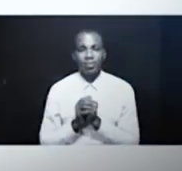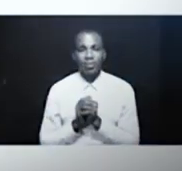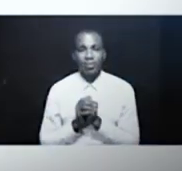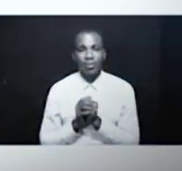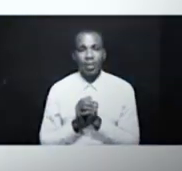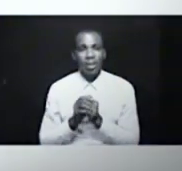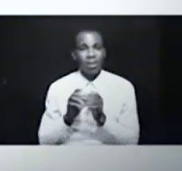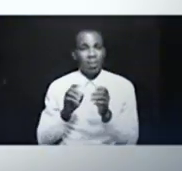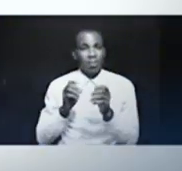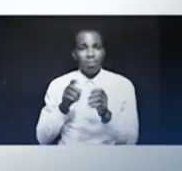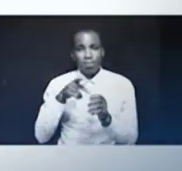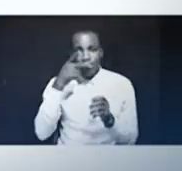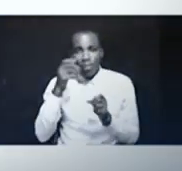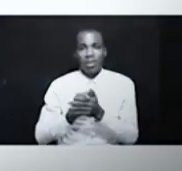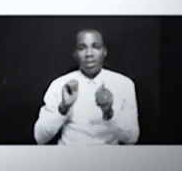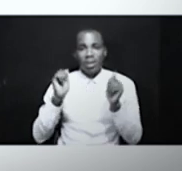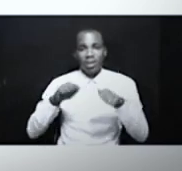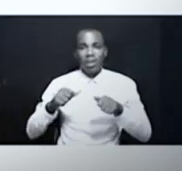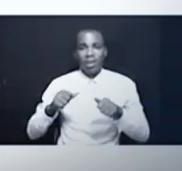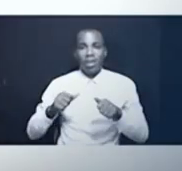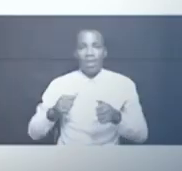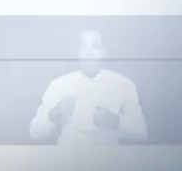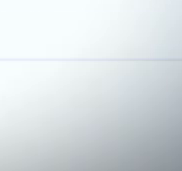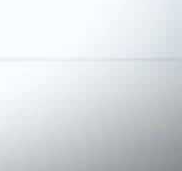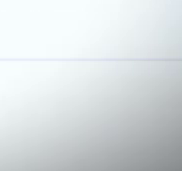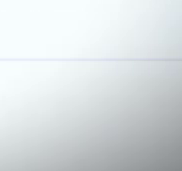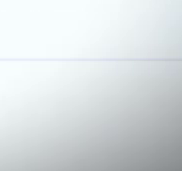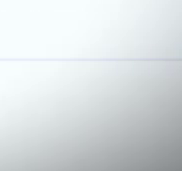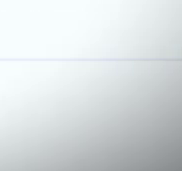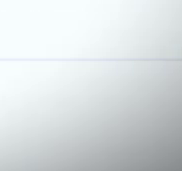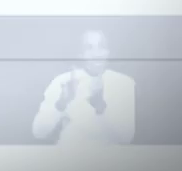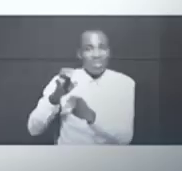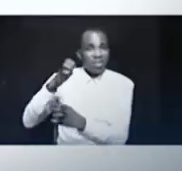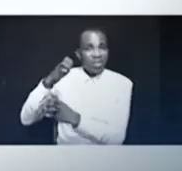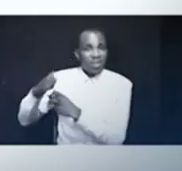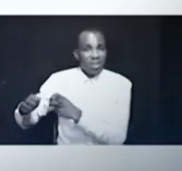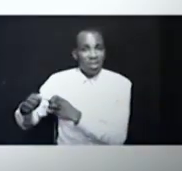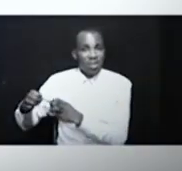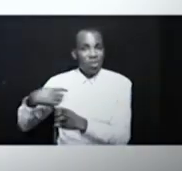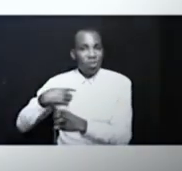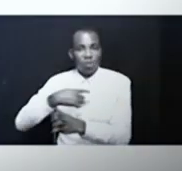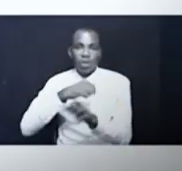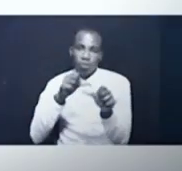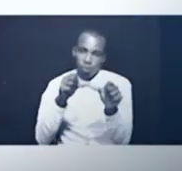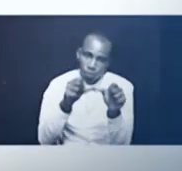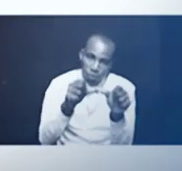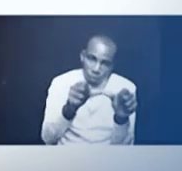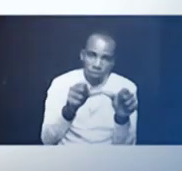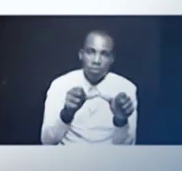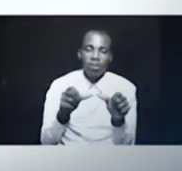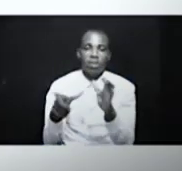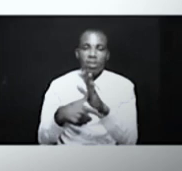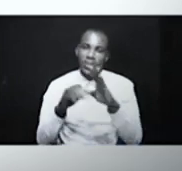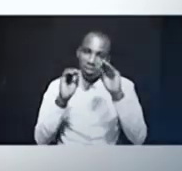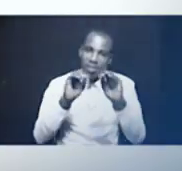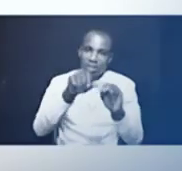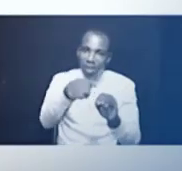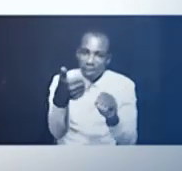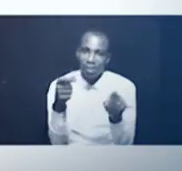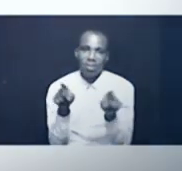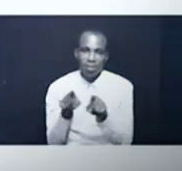Pentecost is power to continue what Jesus began to do and to teach. Pentecost is power